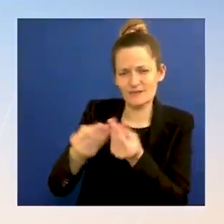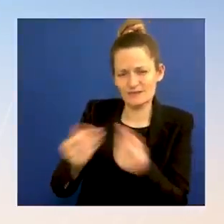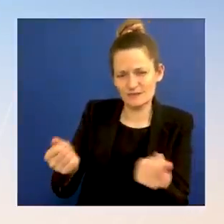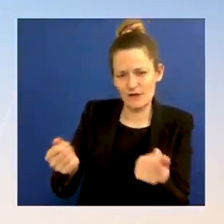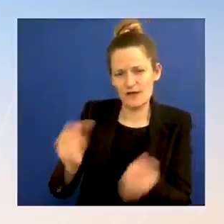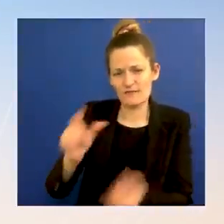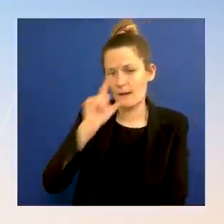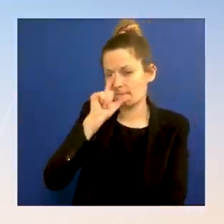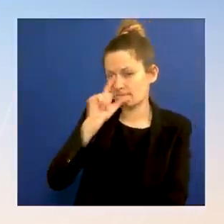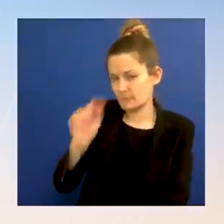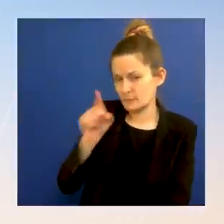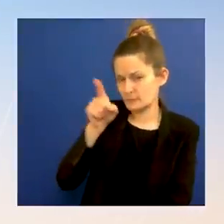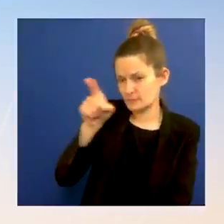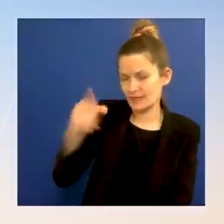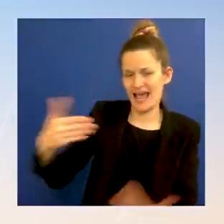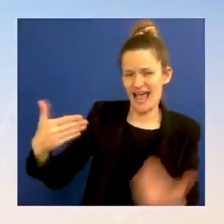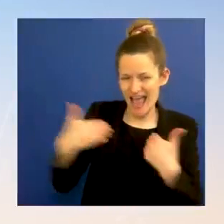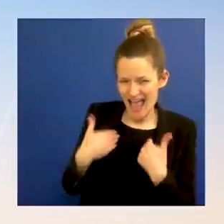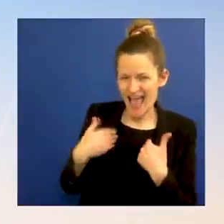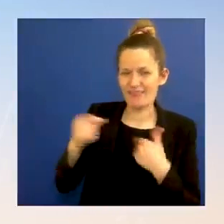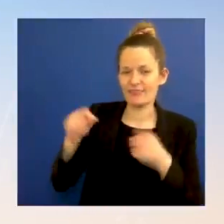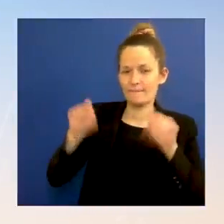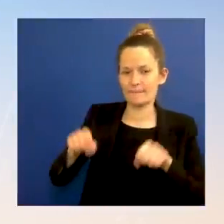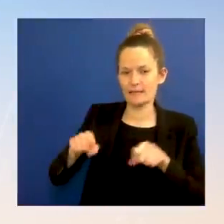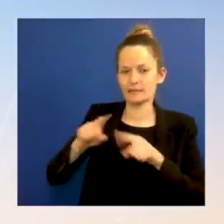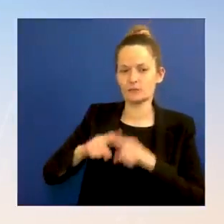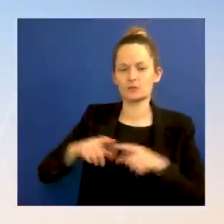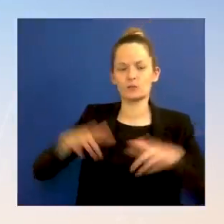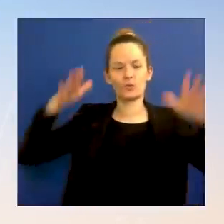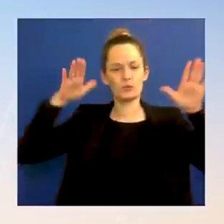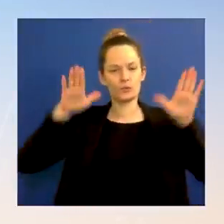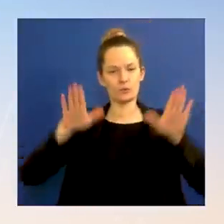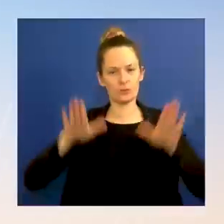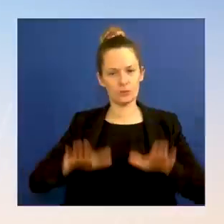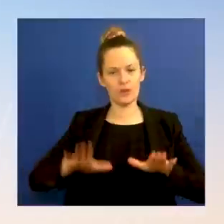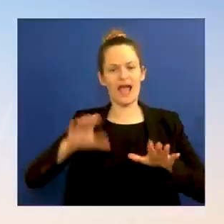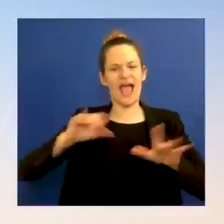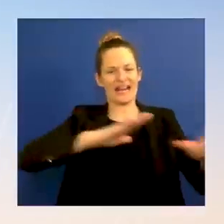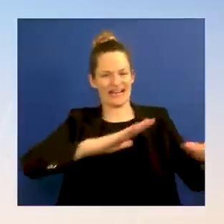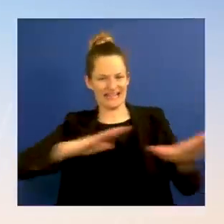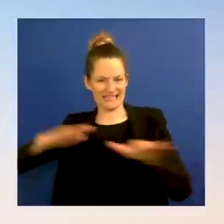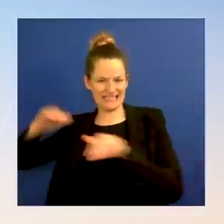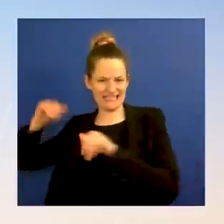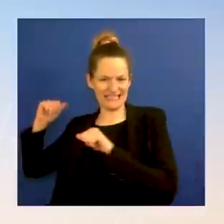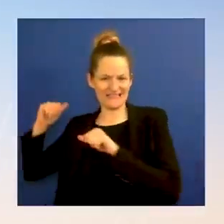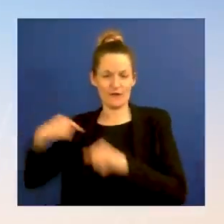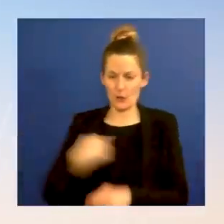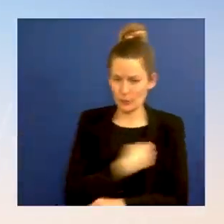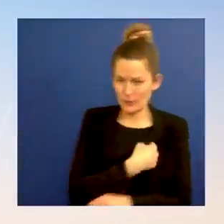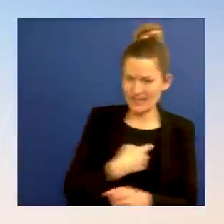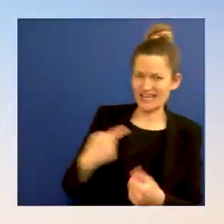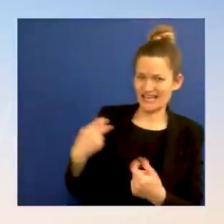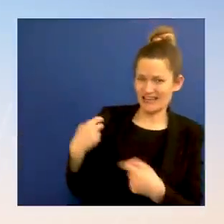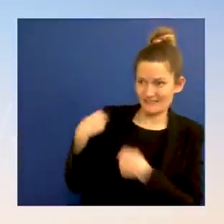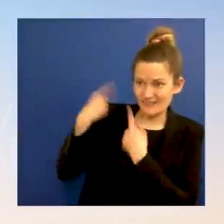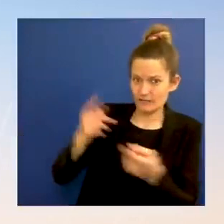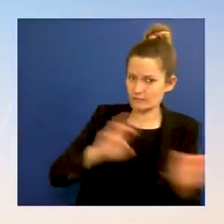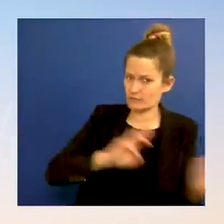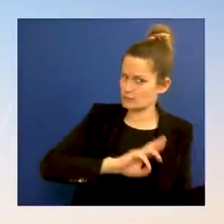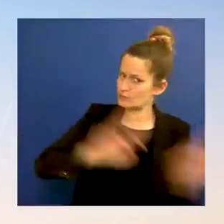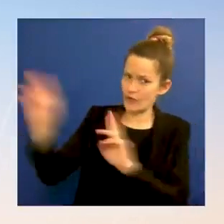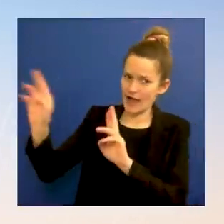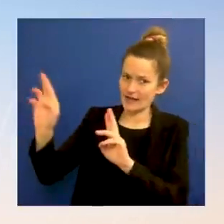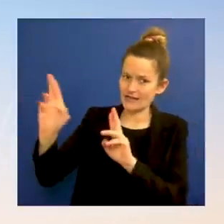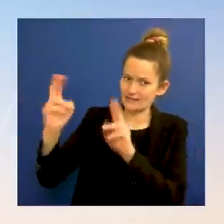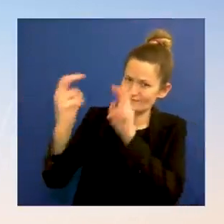open 4 months now to be engaged through de-escalation, if de-escalation occurs. Obviously,